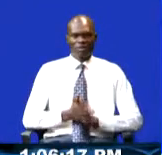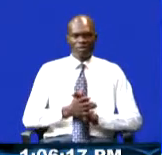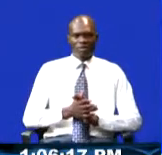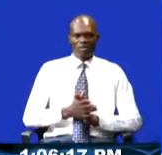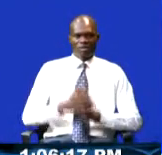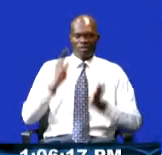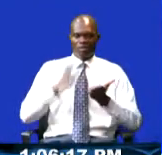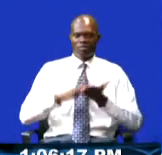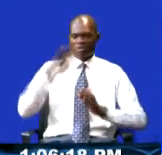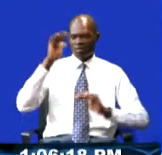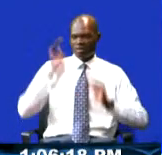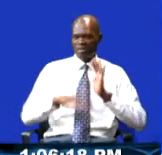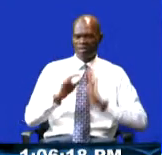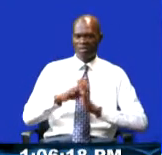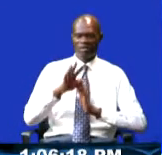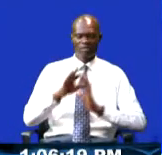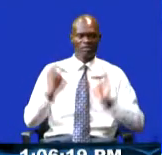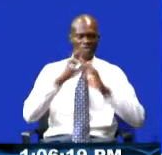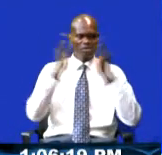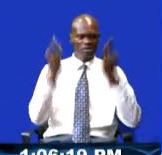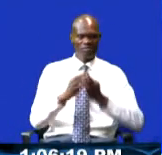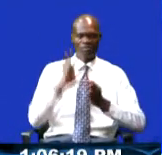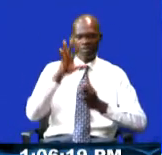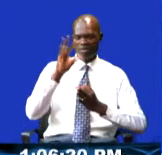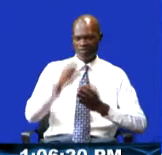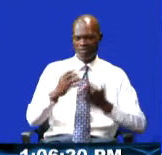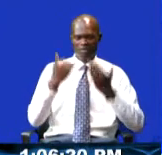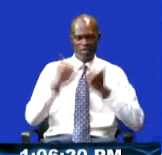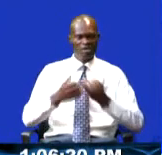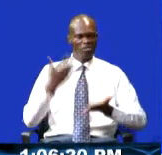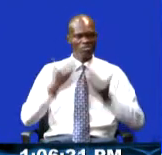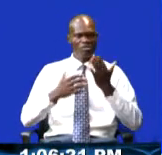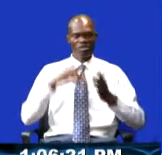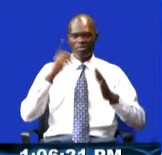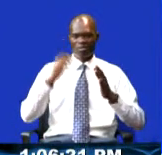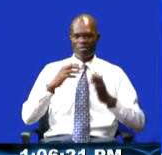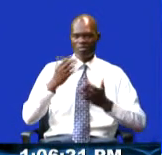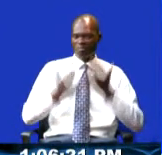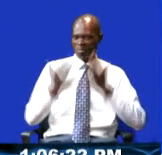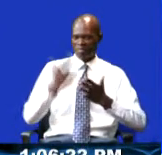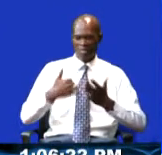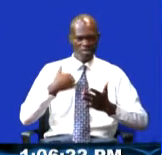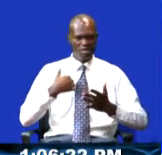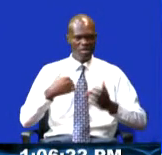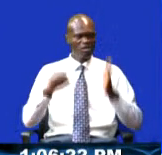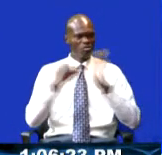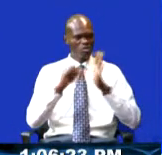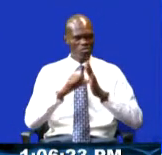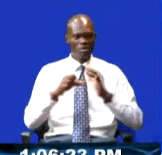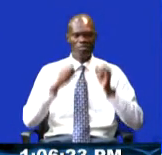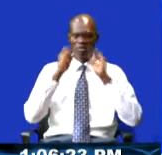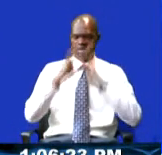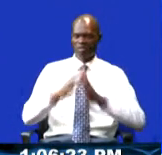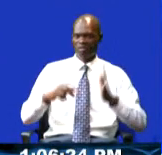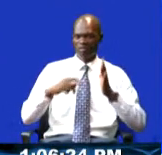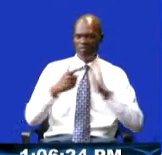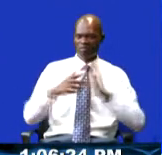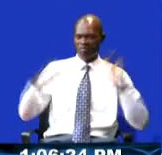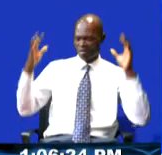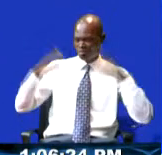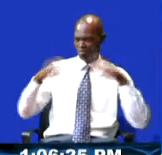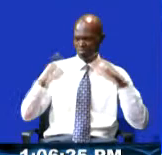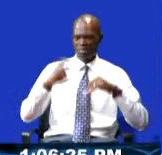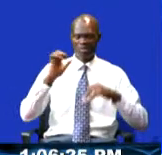Moingo familia, eluf prangwen, e county mamigori, koro nyalo biro bedo kod achiedh nade, kaluwore kod koth mar El-Nino ma osechakochwe moko kuom